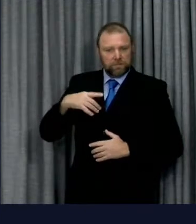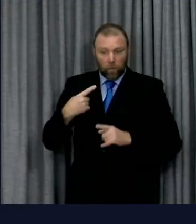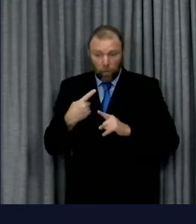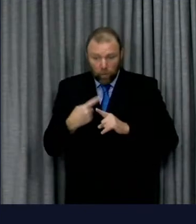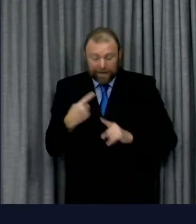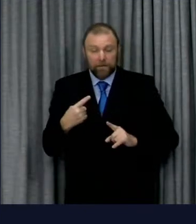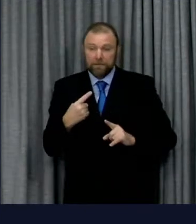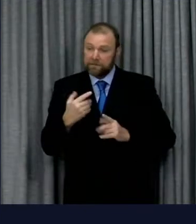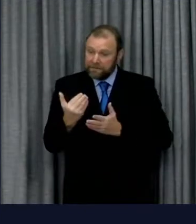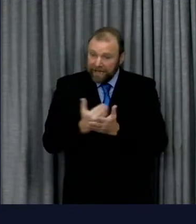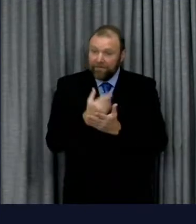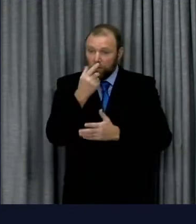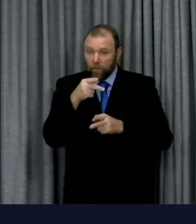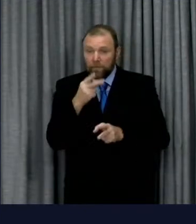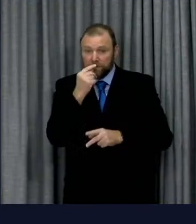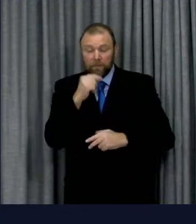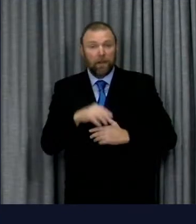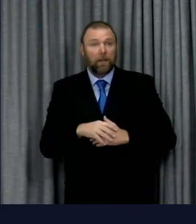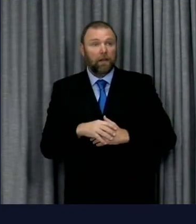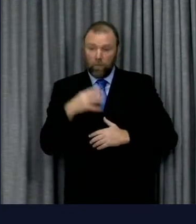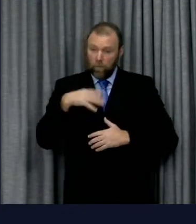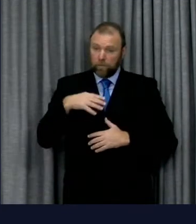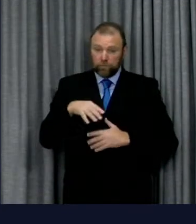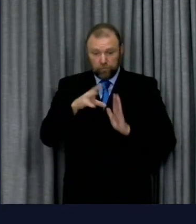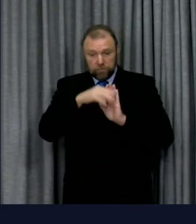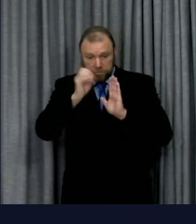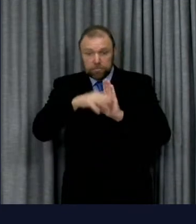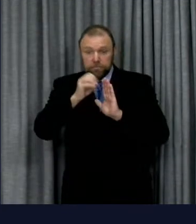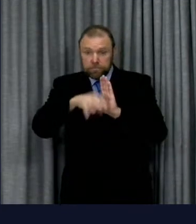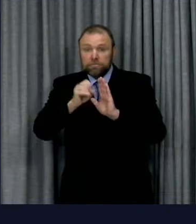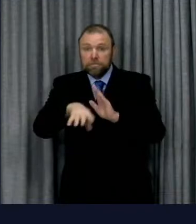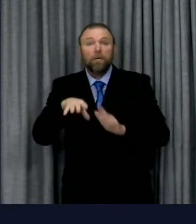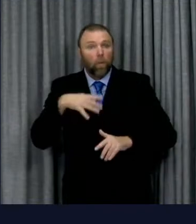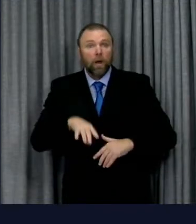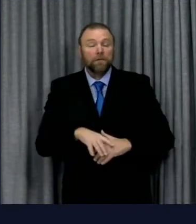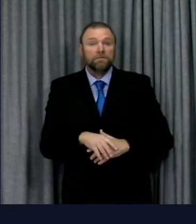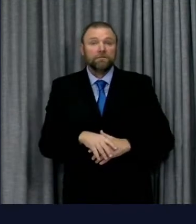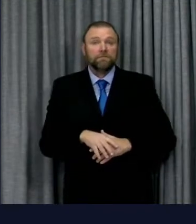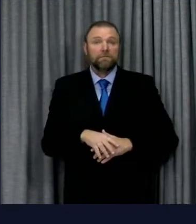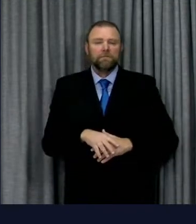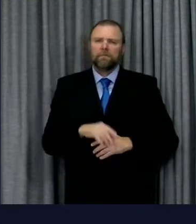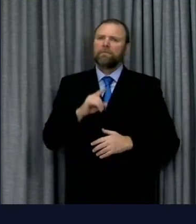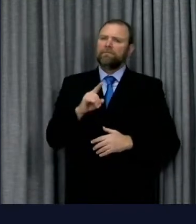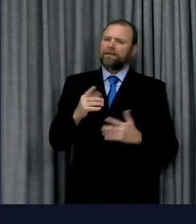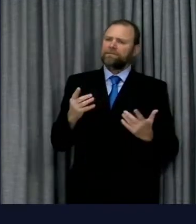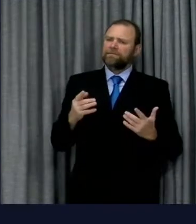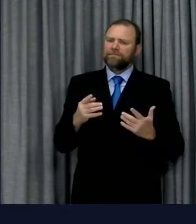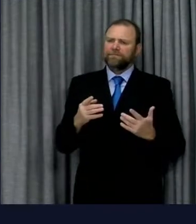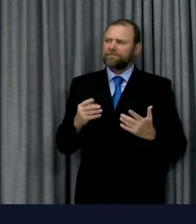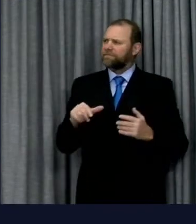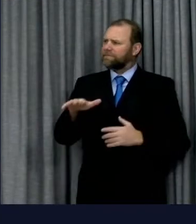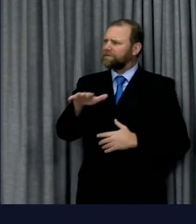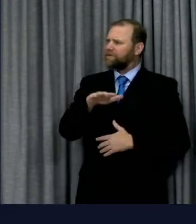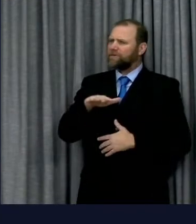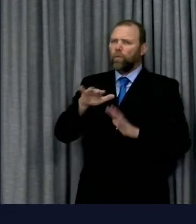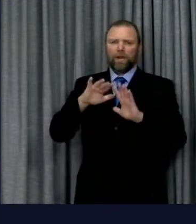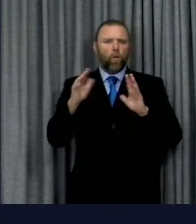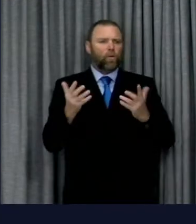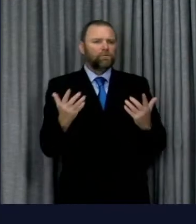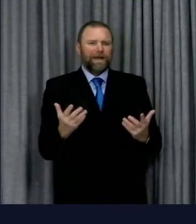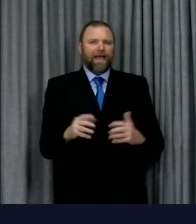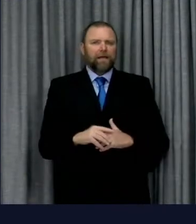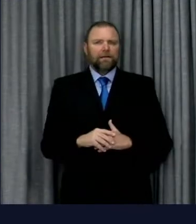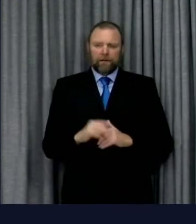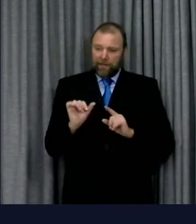can to lift the level of protections that we are all living with. But somewhere in the world today,